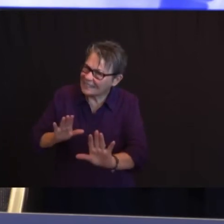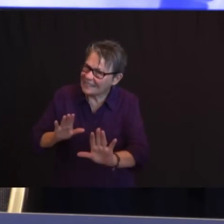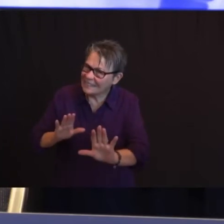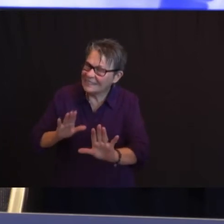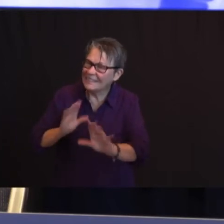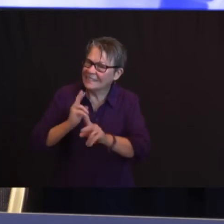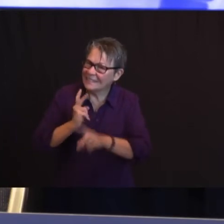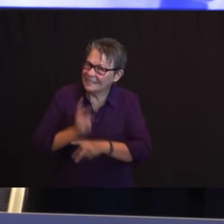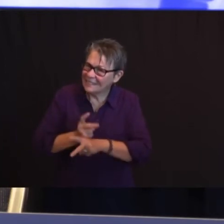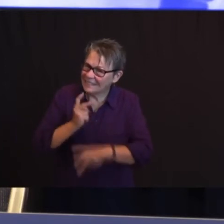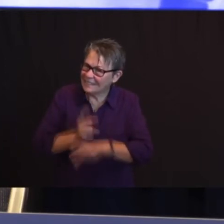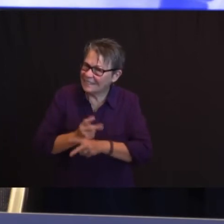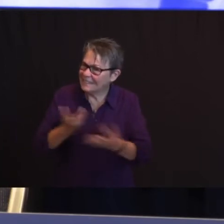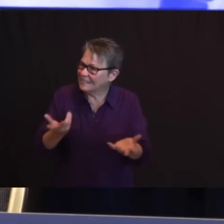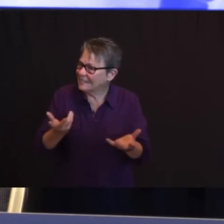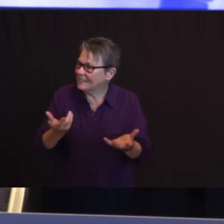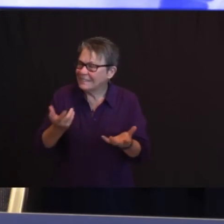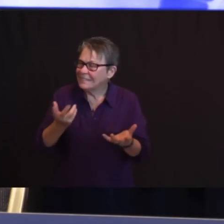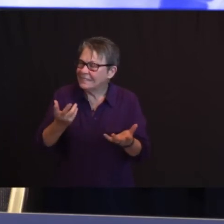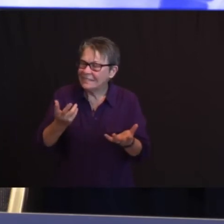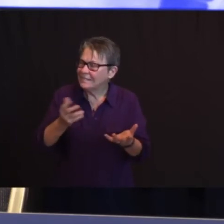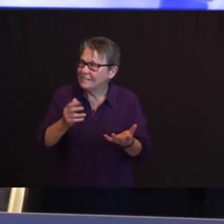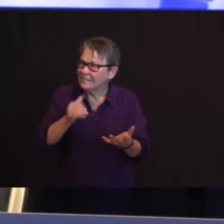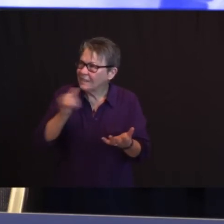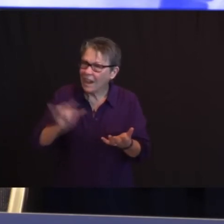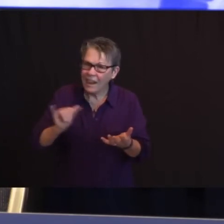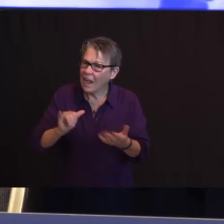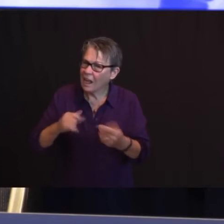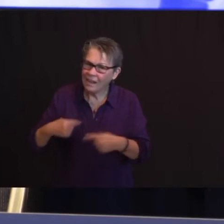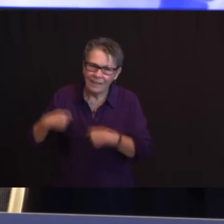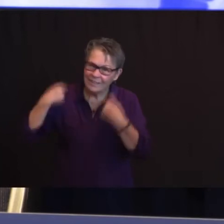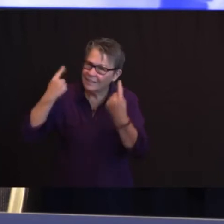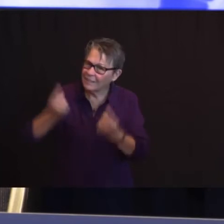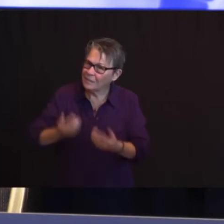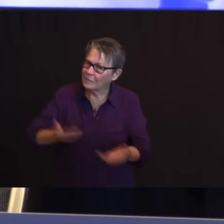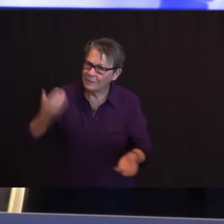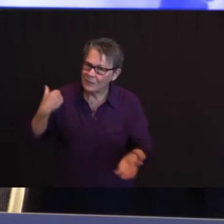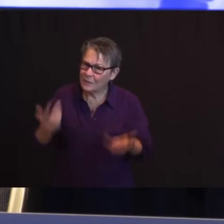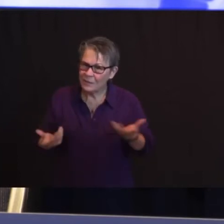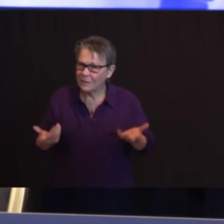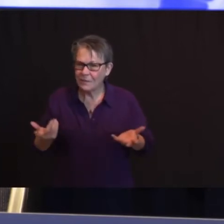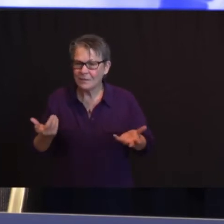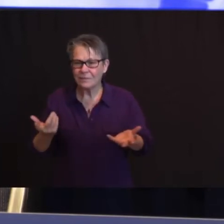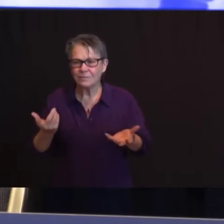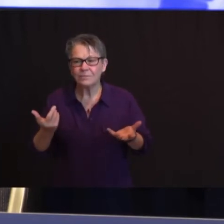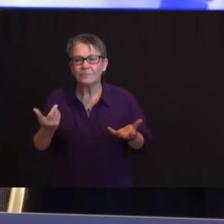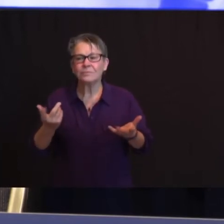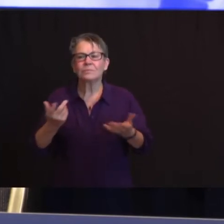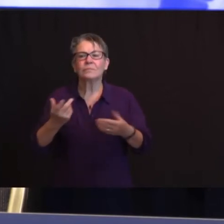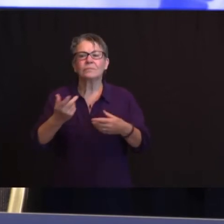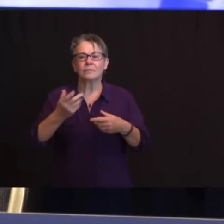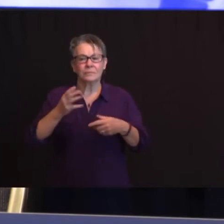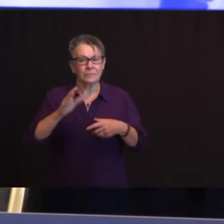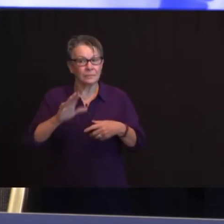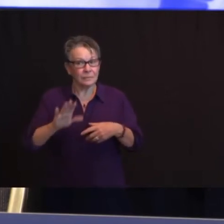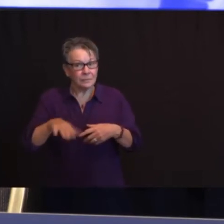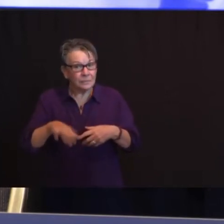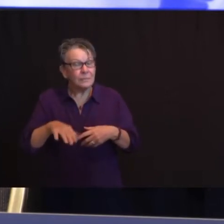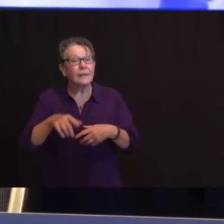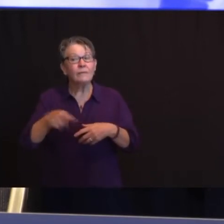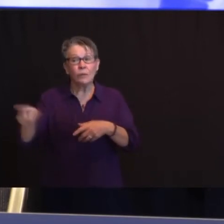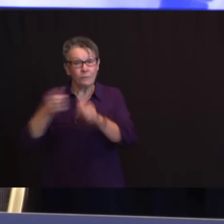those interactions. But these steps will keep your families safe. Please encourage your family,